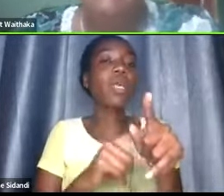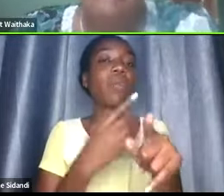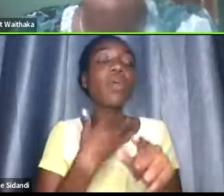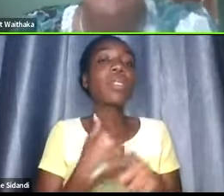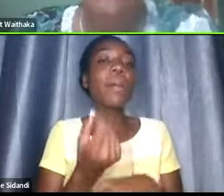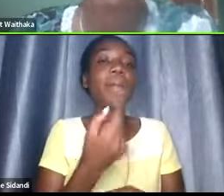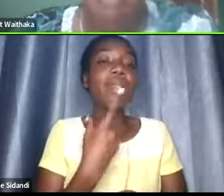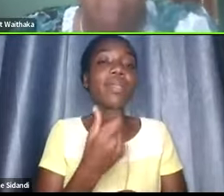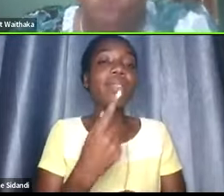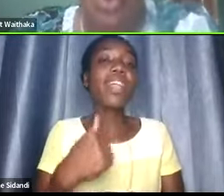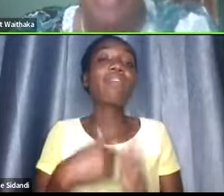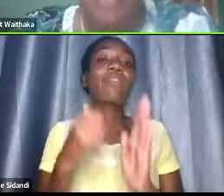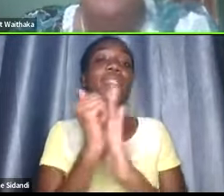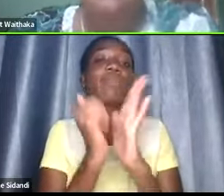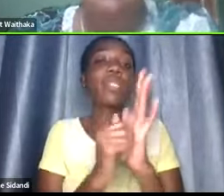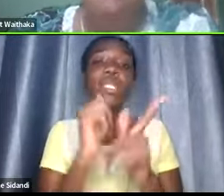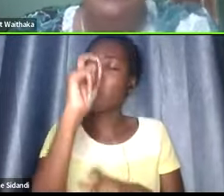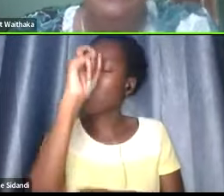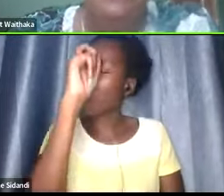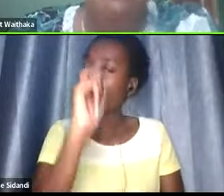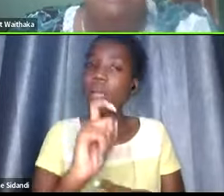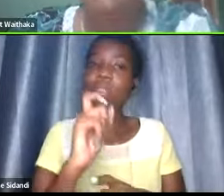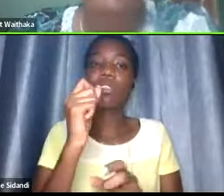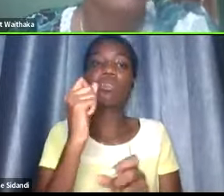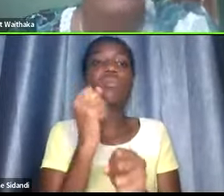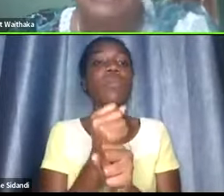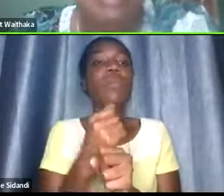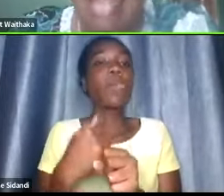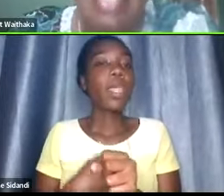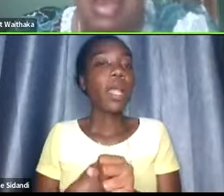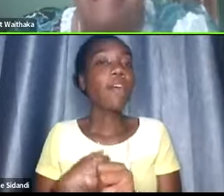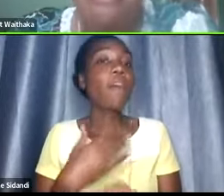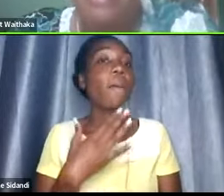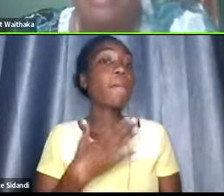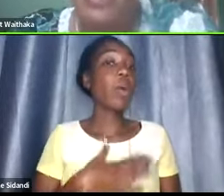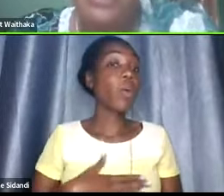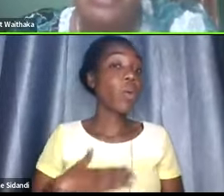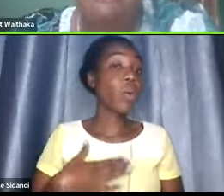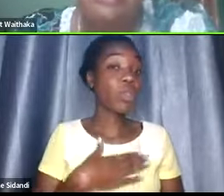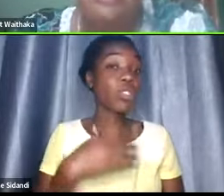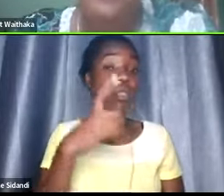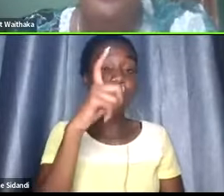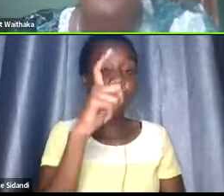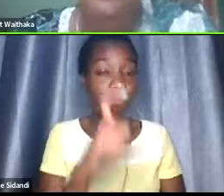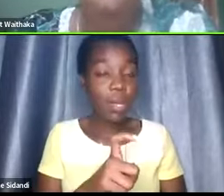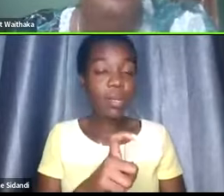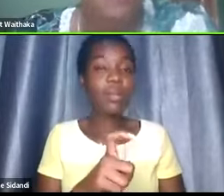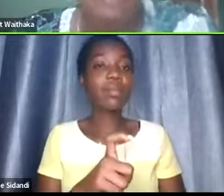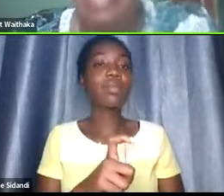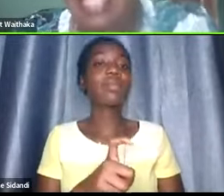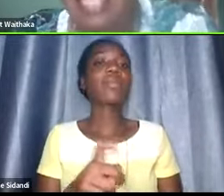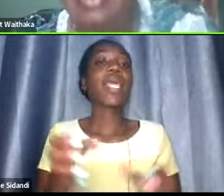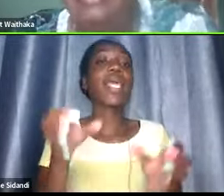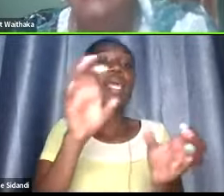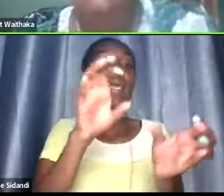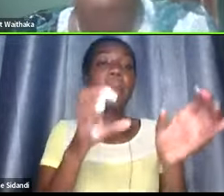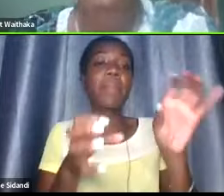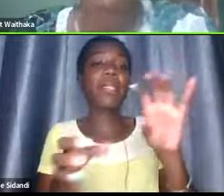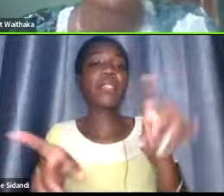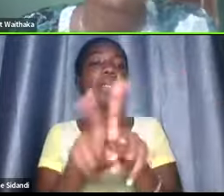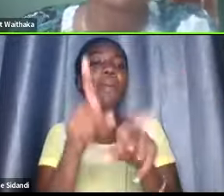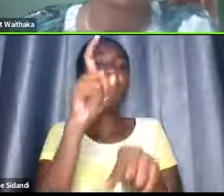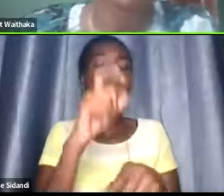are subjects that you must do. There is the math, biology is a must-have, biology is a must-have, then you have the chemistry, you have the sciences.